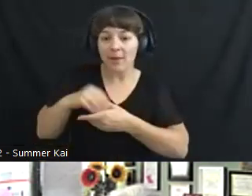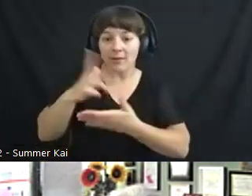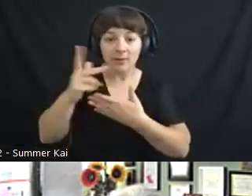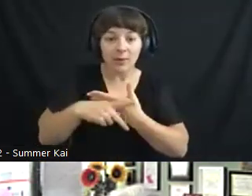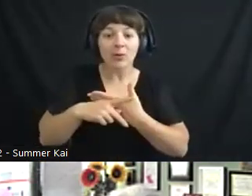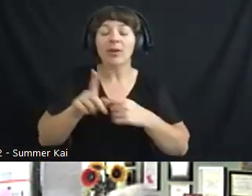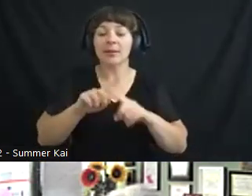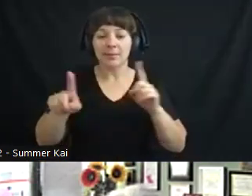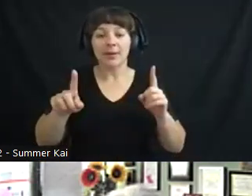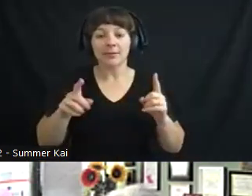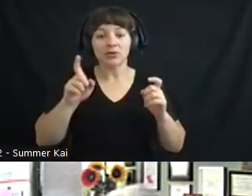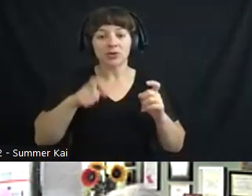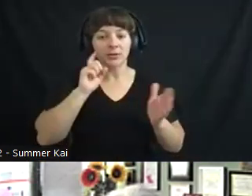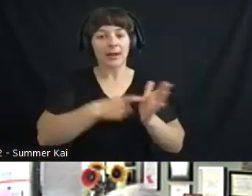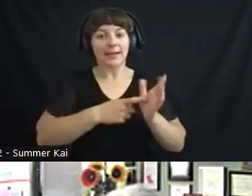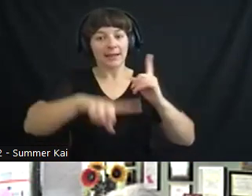your efforts.